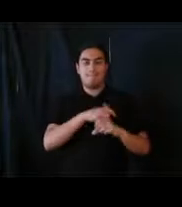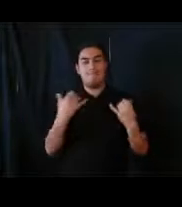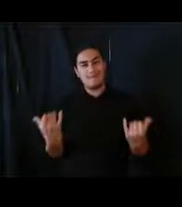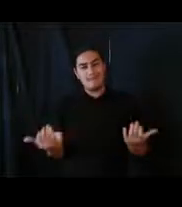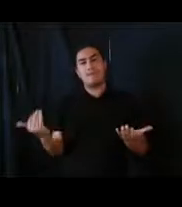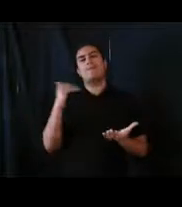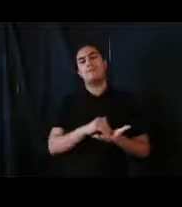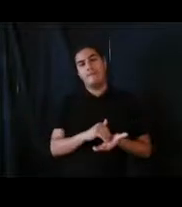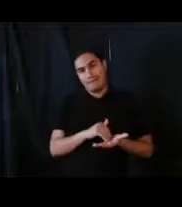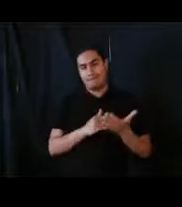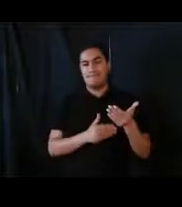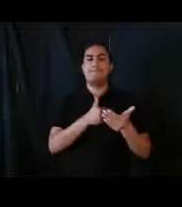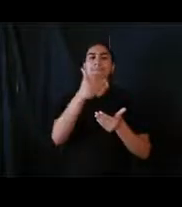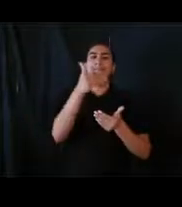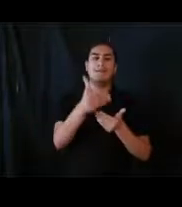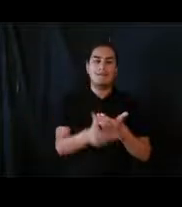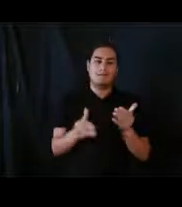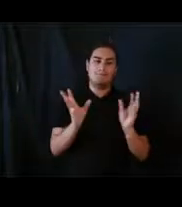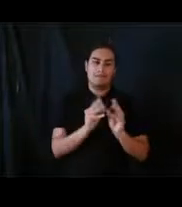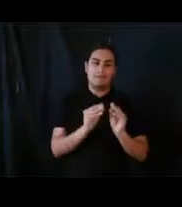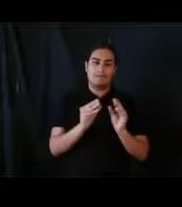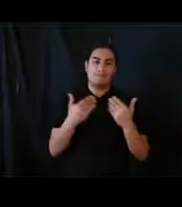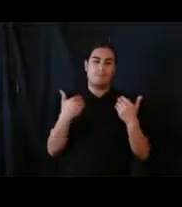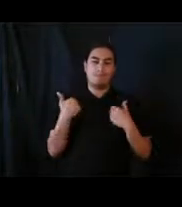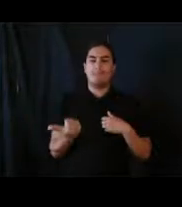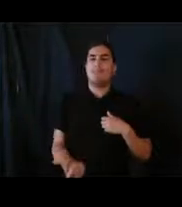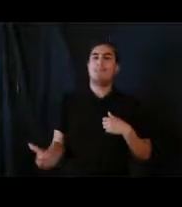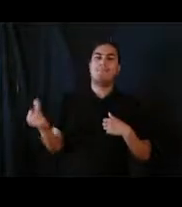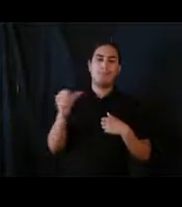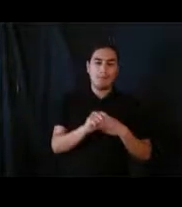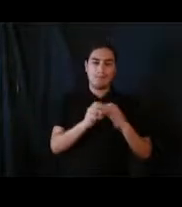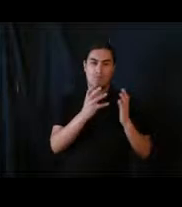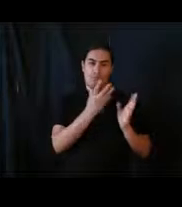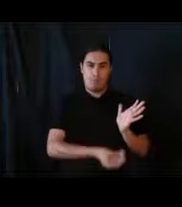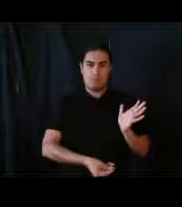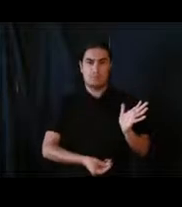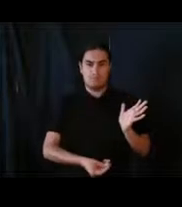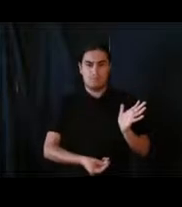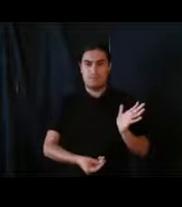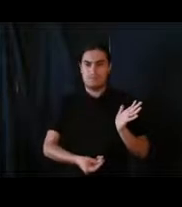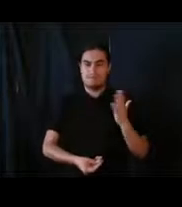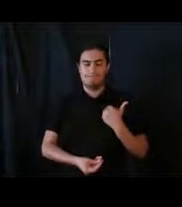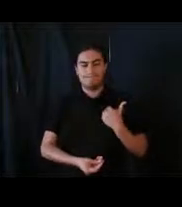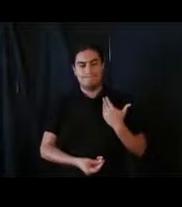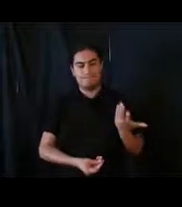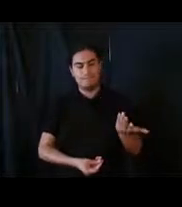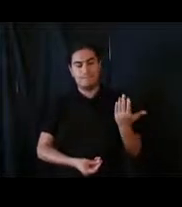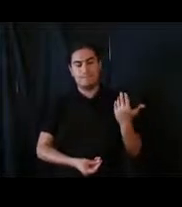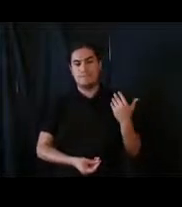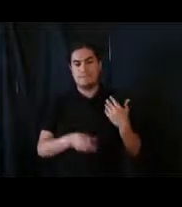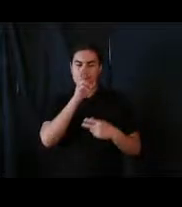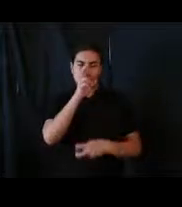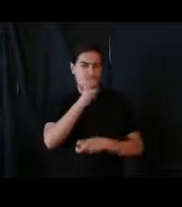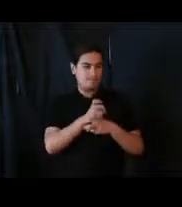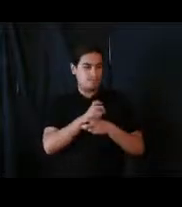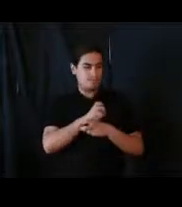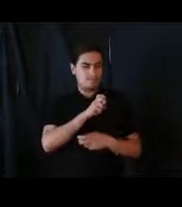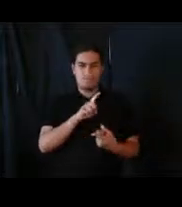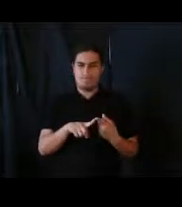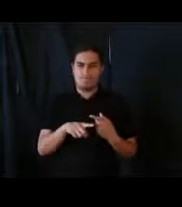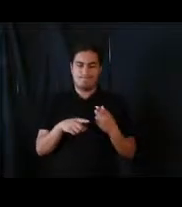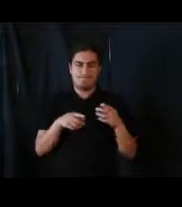very next meeting and we have another another loss and it's just very difficult to to